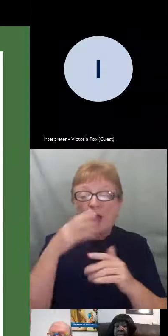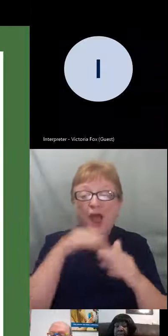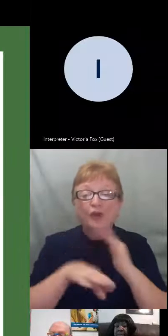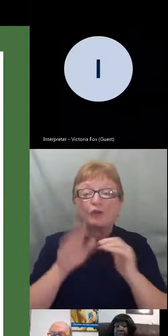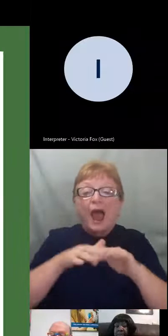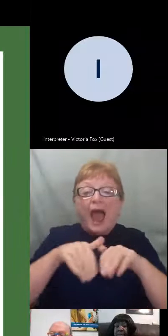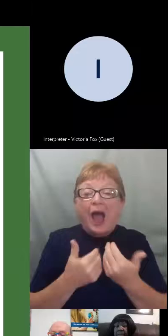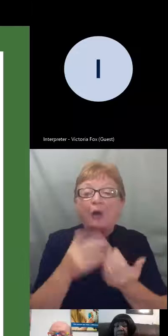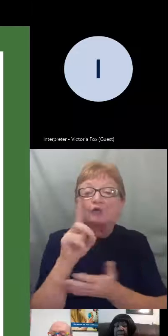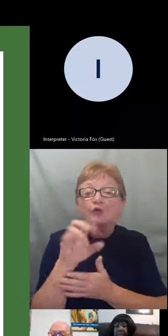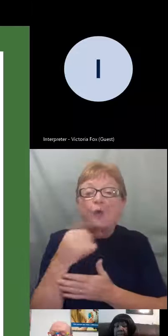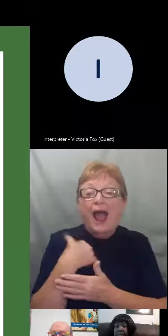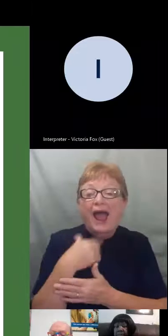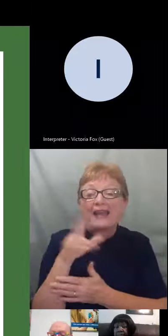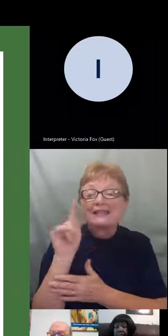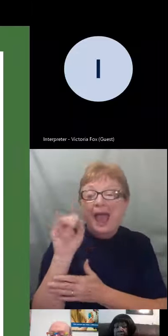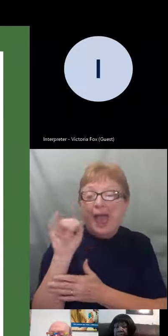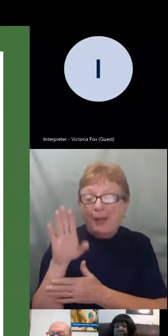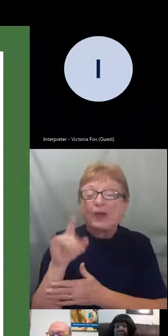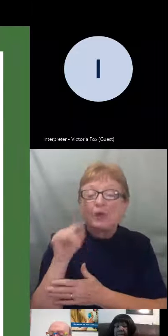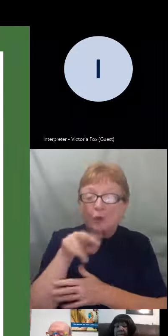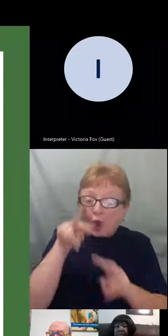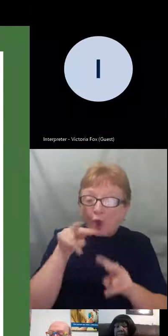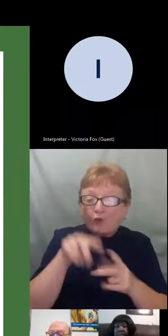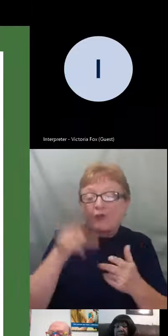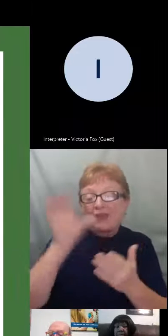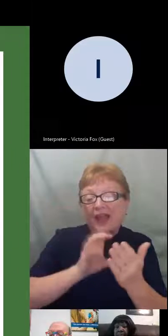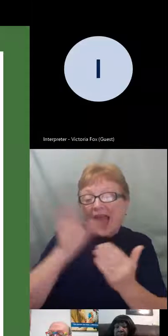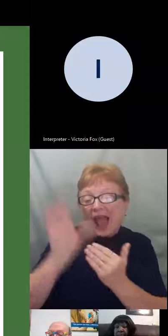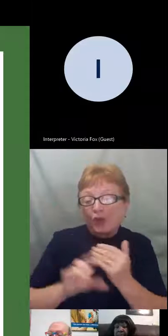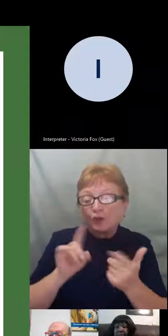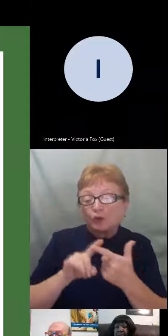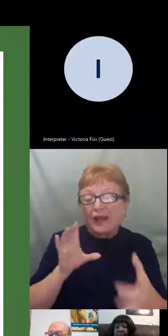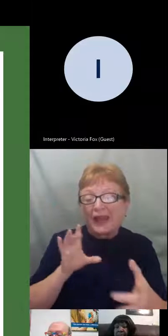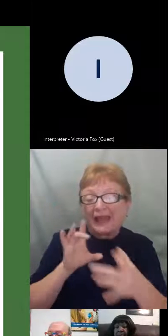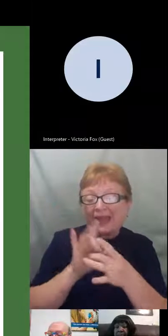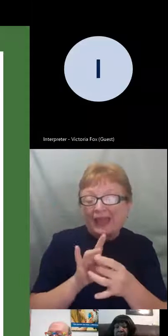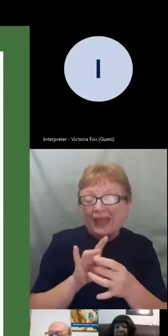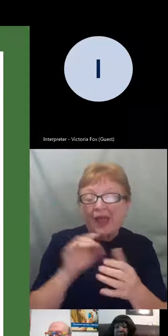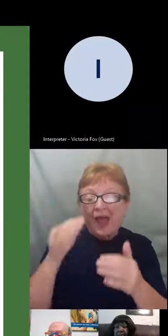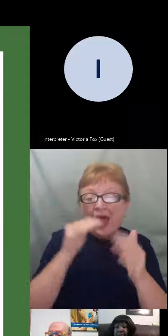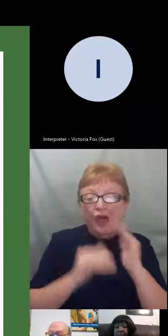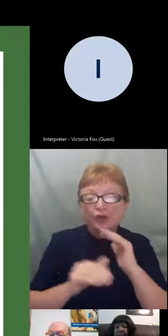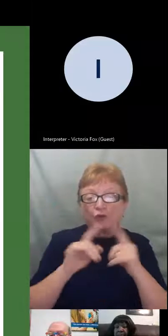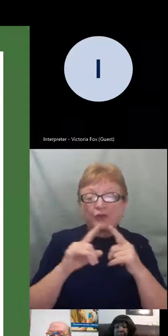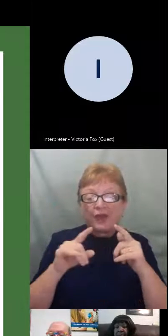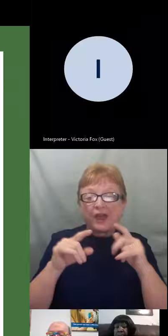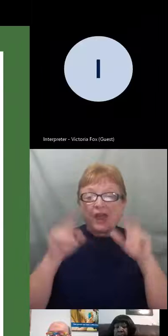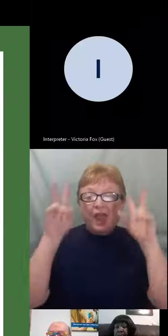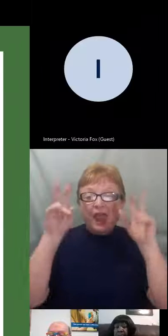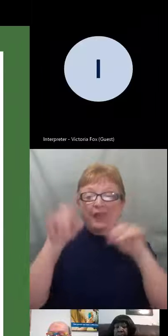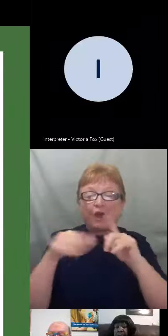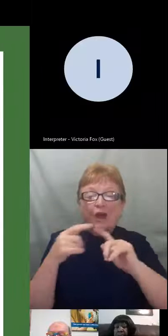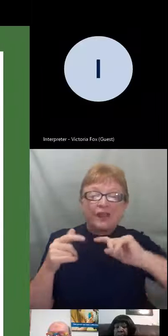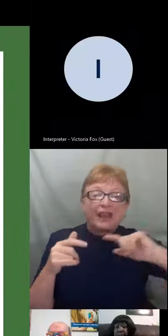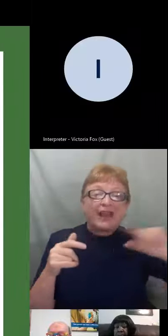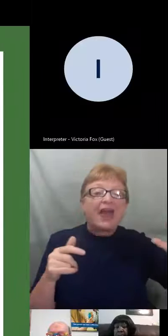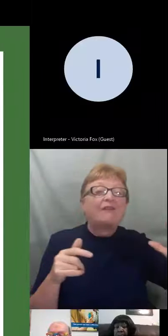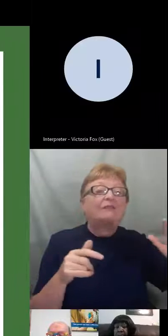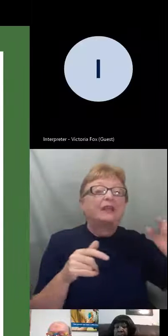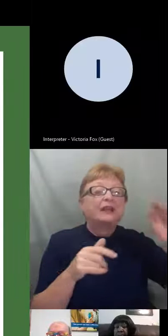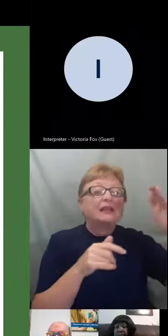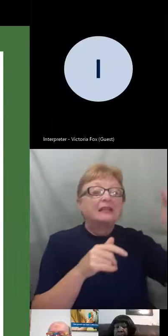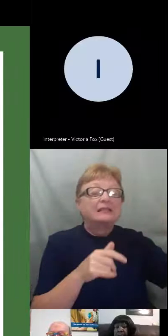Do I tab. Look for the calendar link under the Find heading on the left side of the drop-down